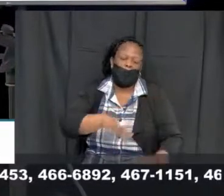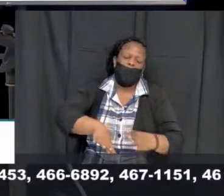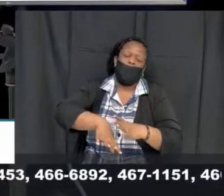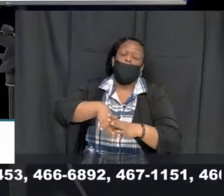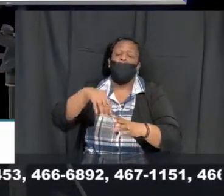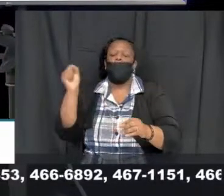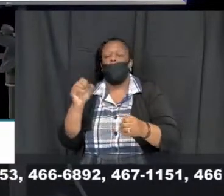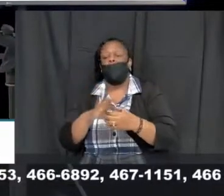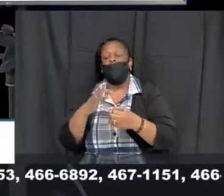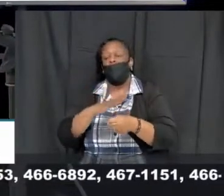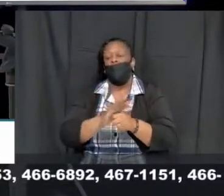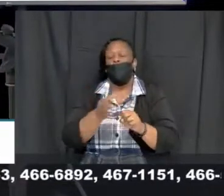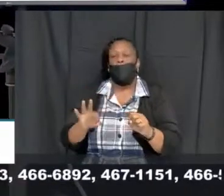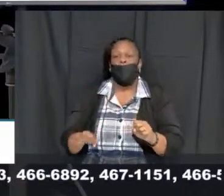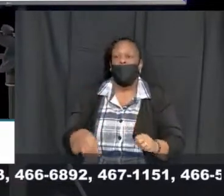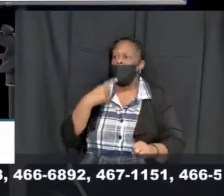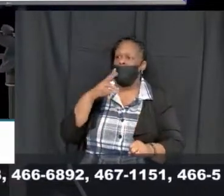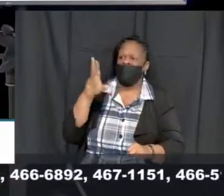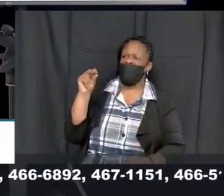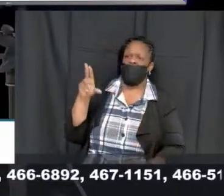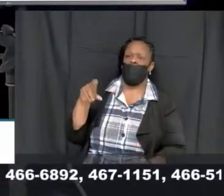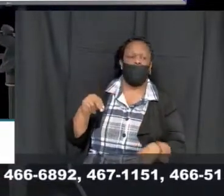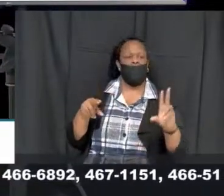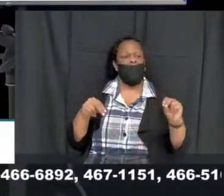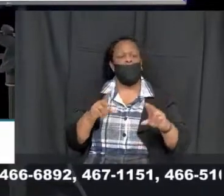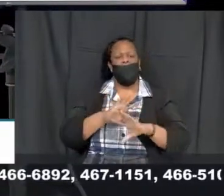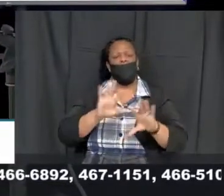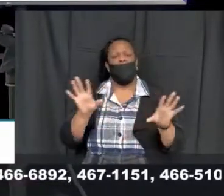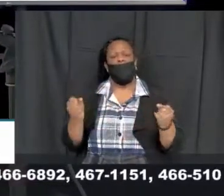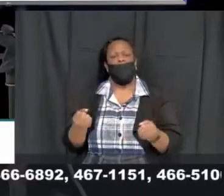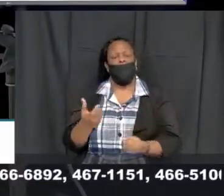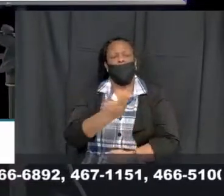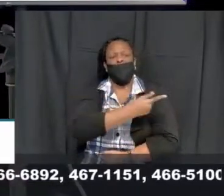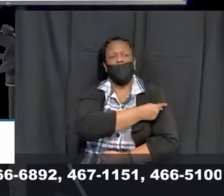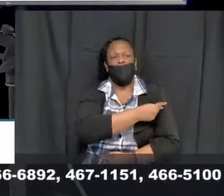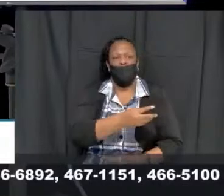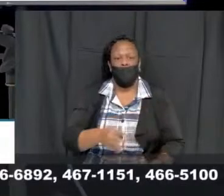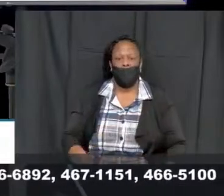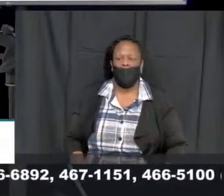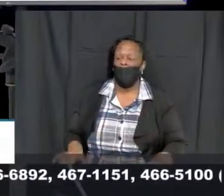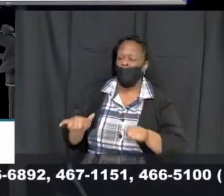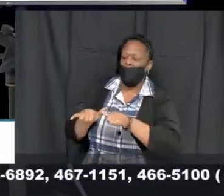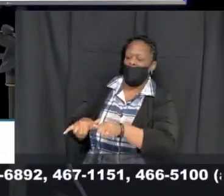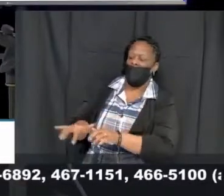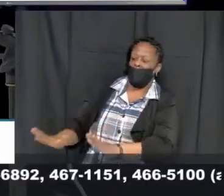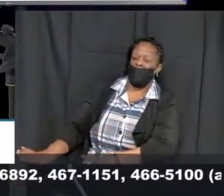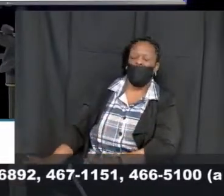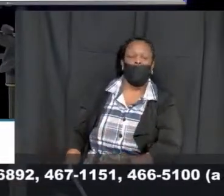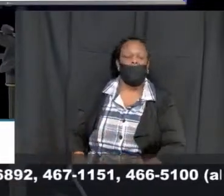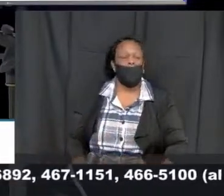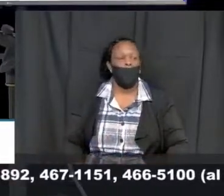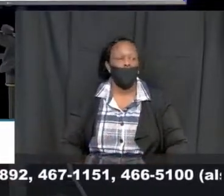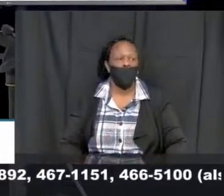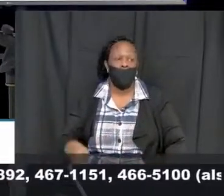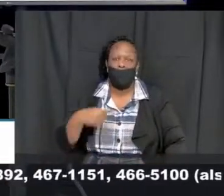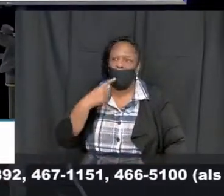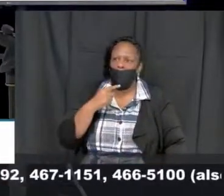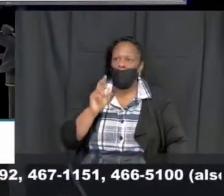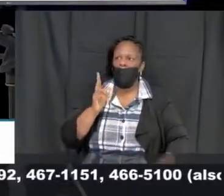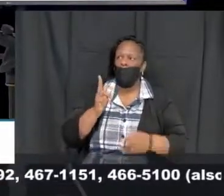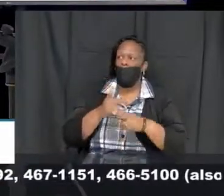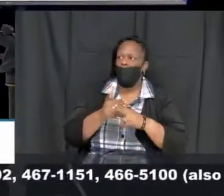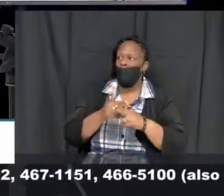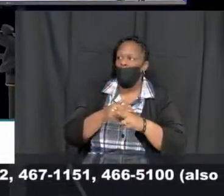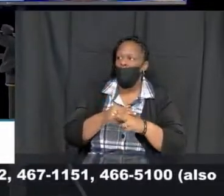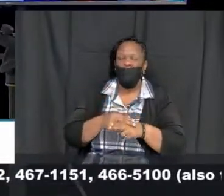pandemic. And now we are saying, no, we don't want to get out. Let us stay in this chokehold whereby eventually we are going